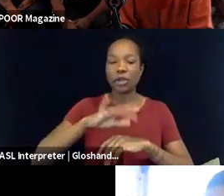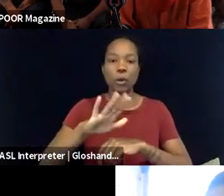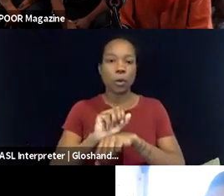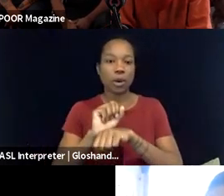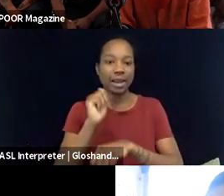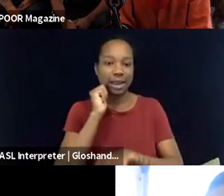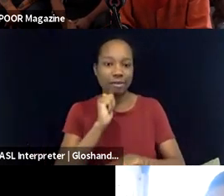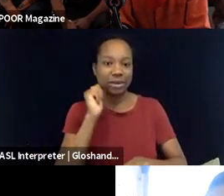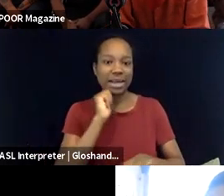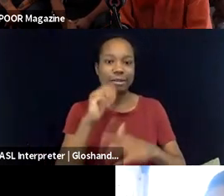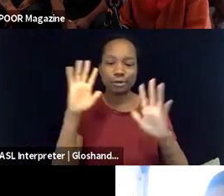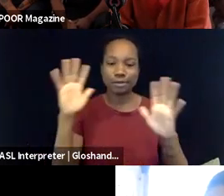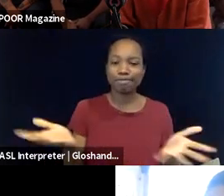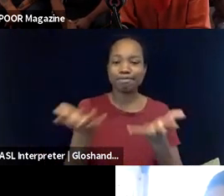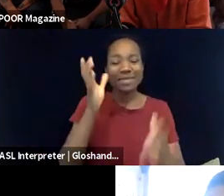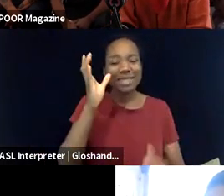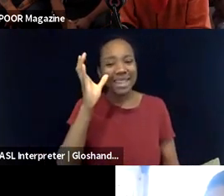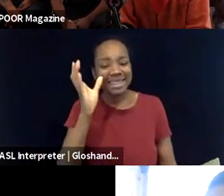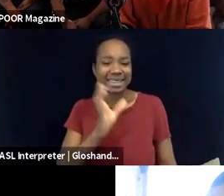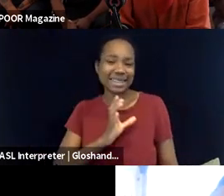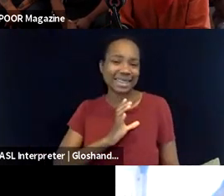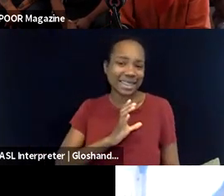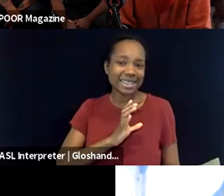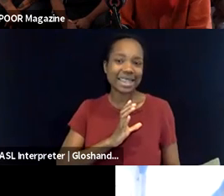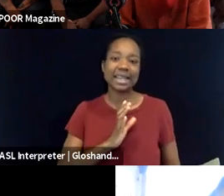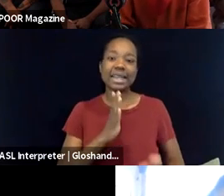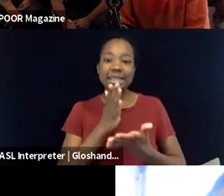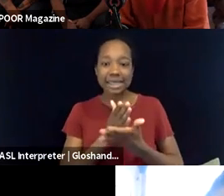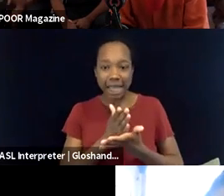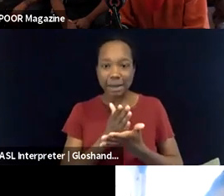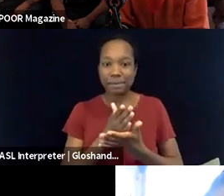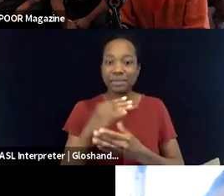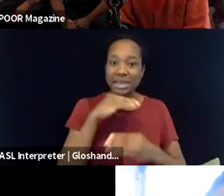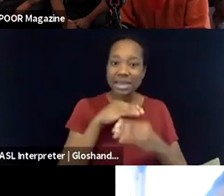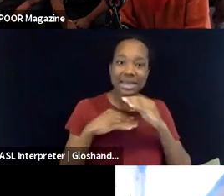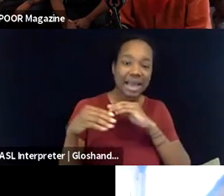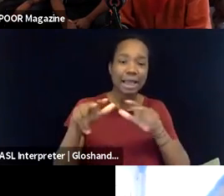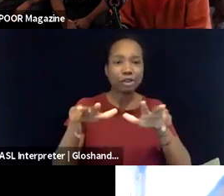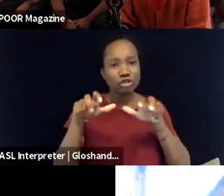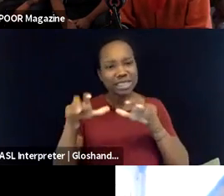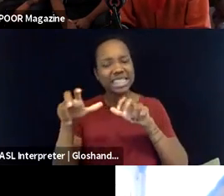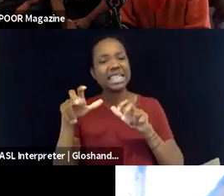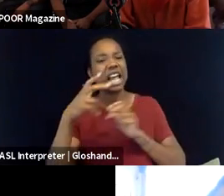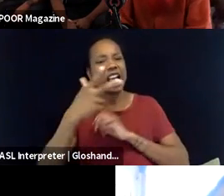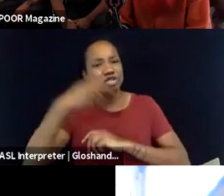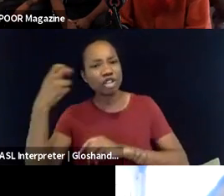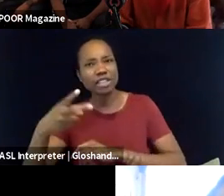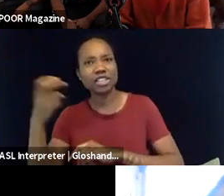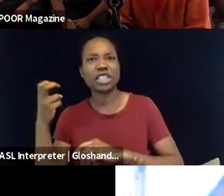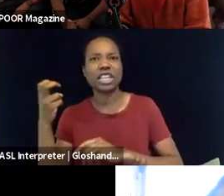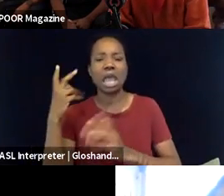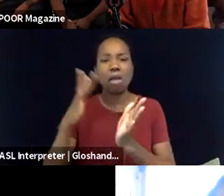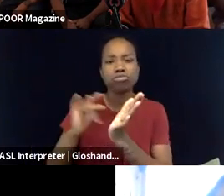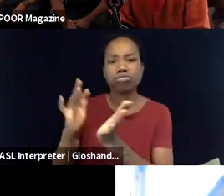up and listen, to stop Line 3 and stop all of this extraction nation, to stop